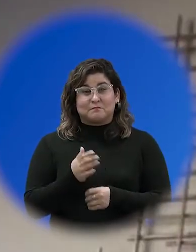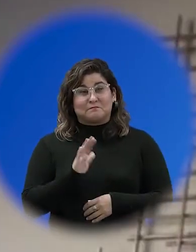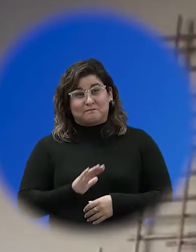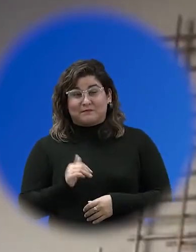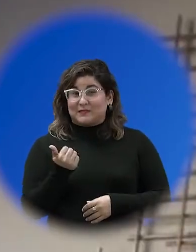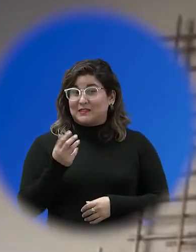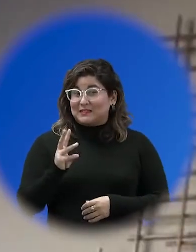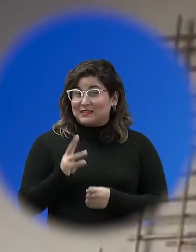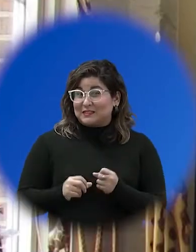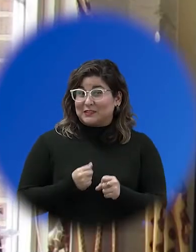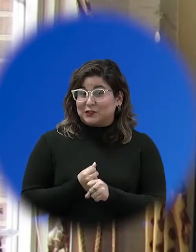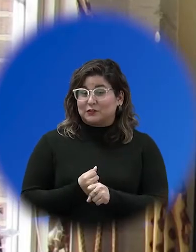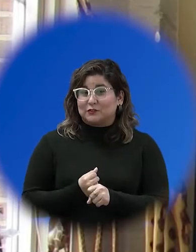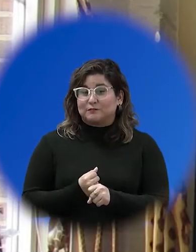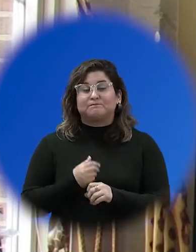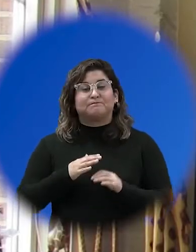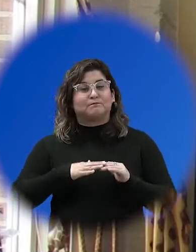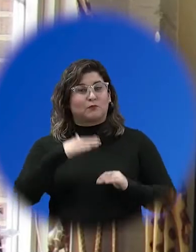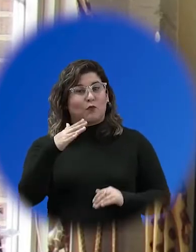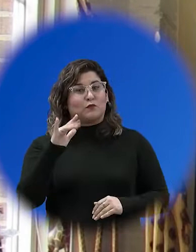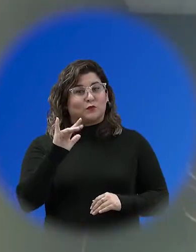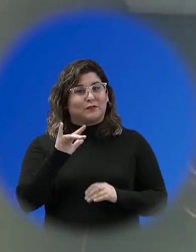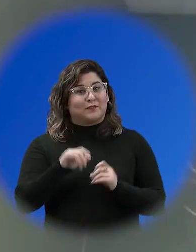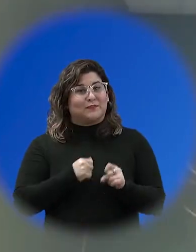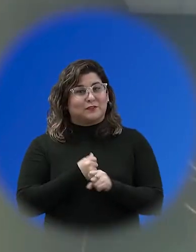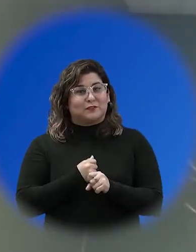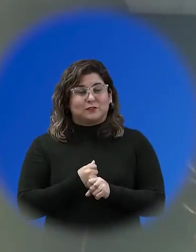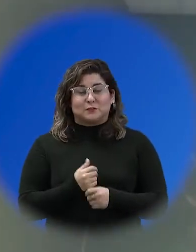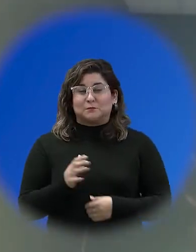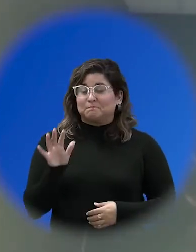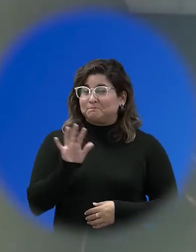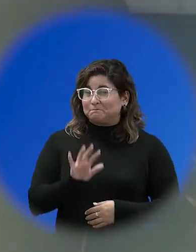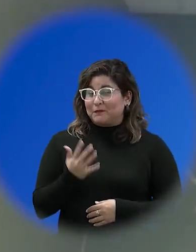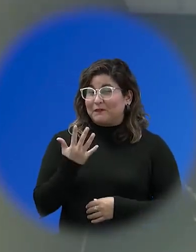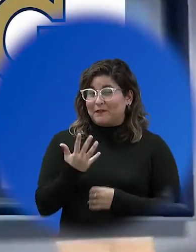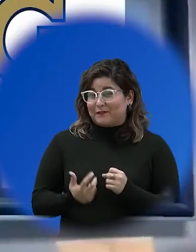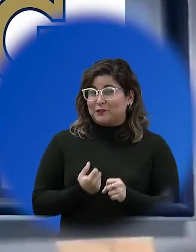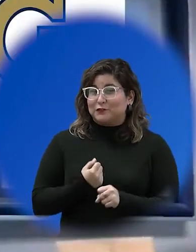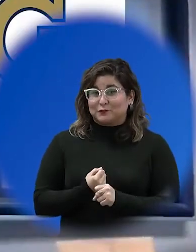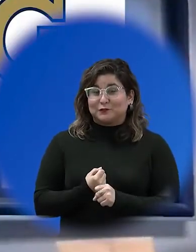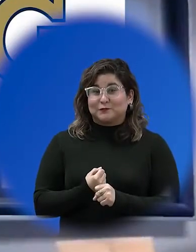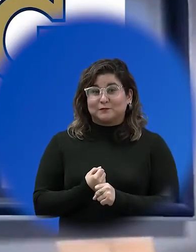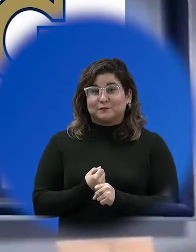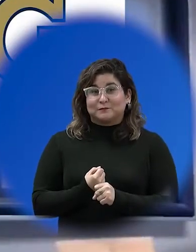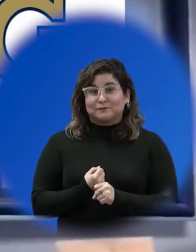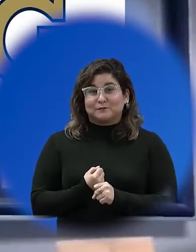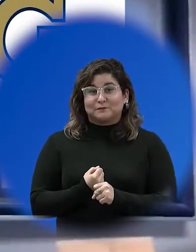about 16 years now. For over 25 years. Approximately 5 years.